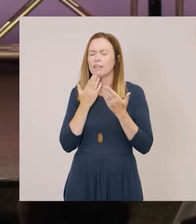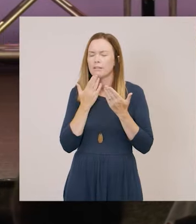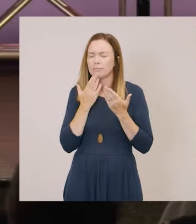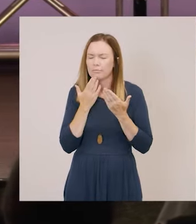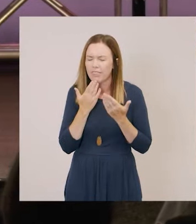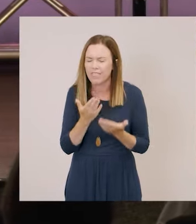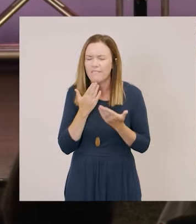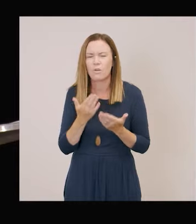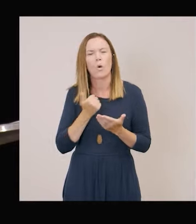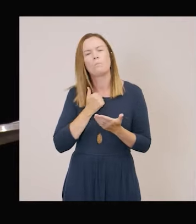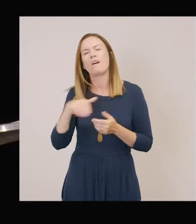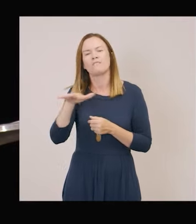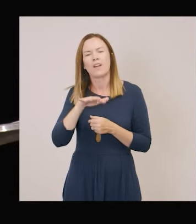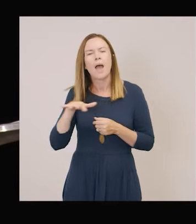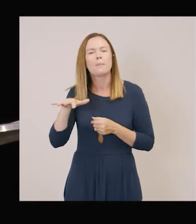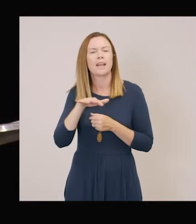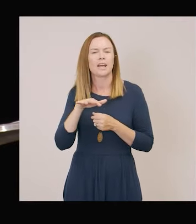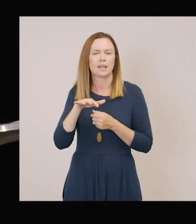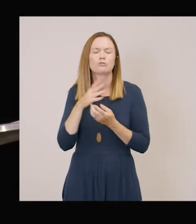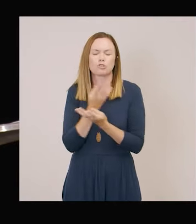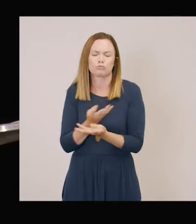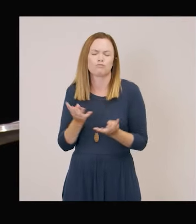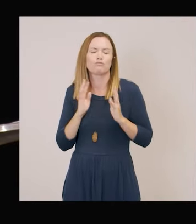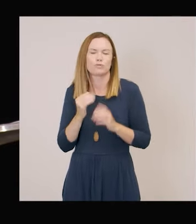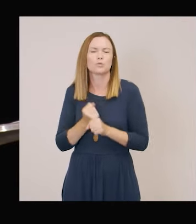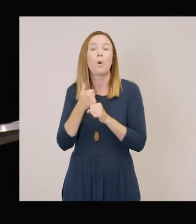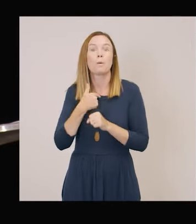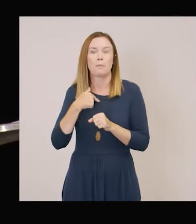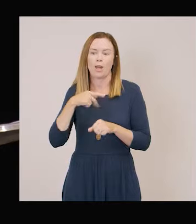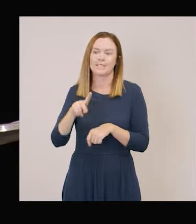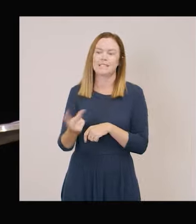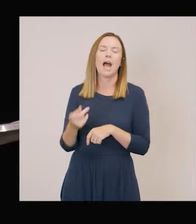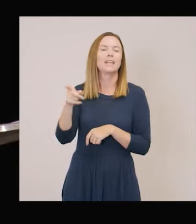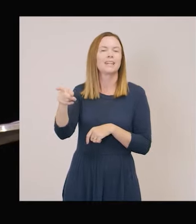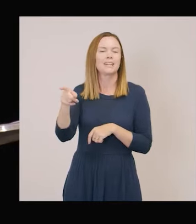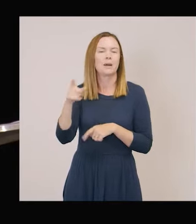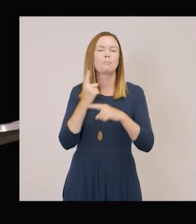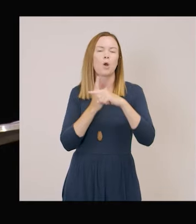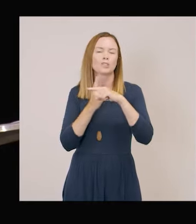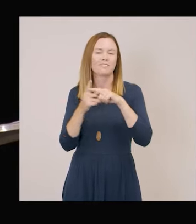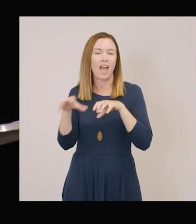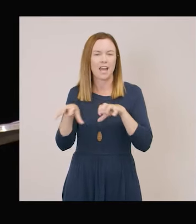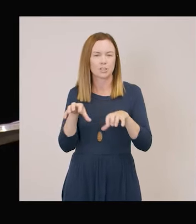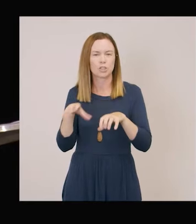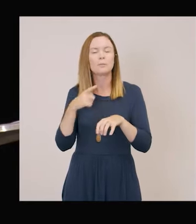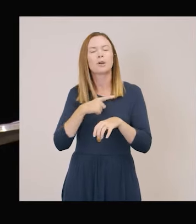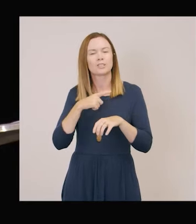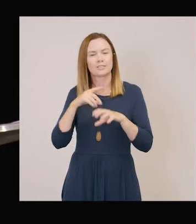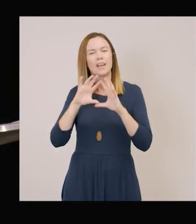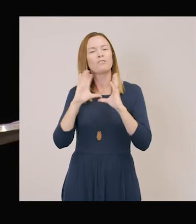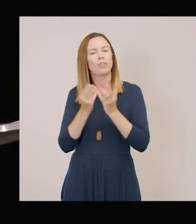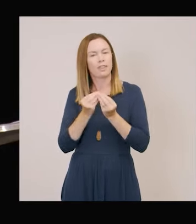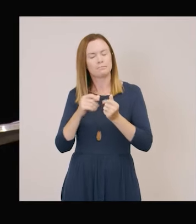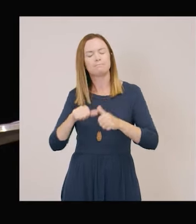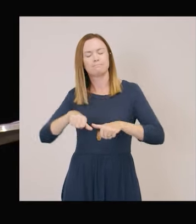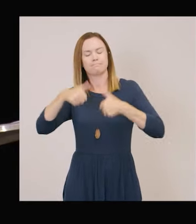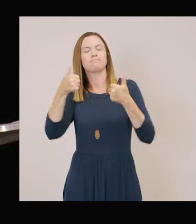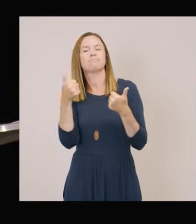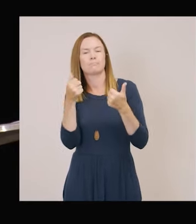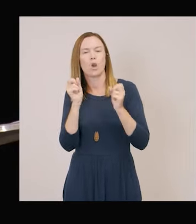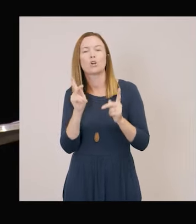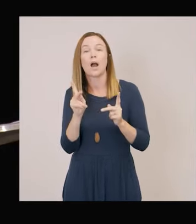wrapping around and for my son taking positive action because things were restored. But this is what